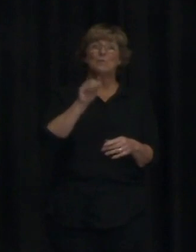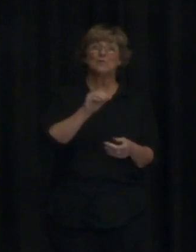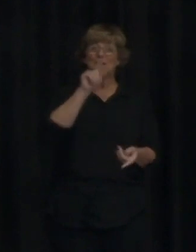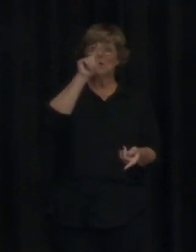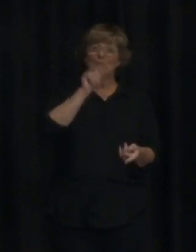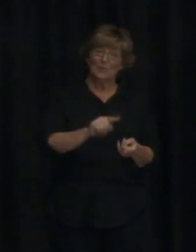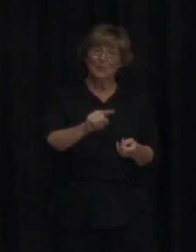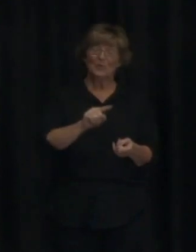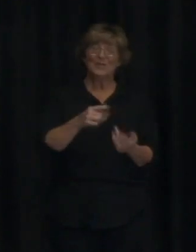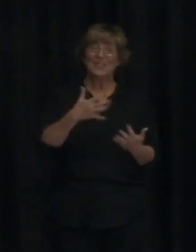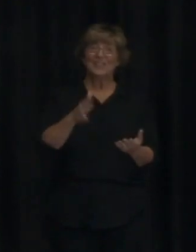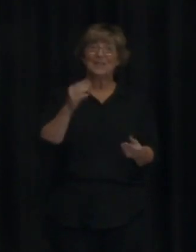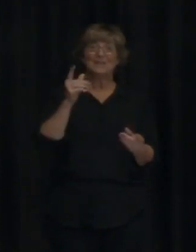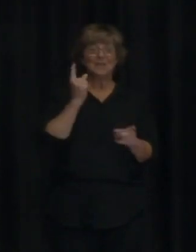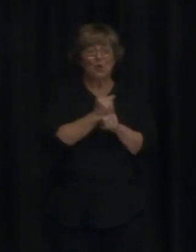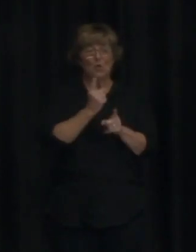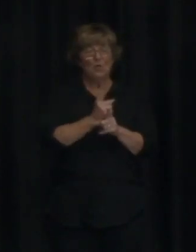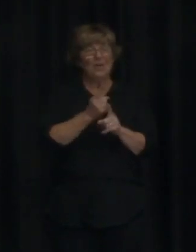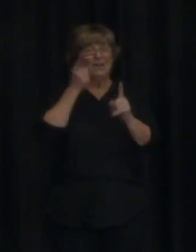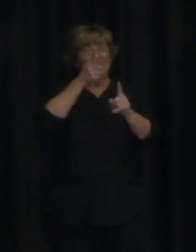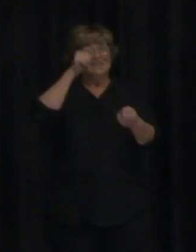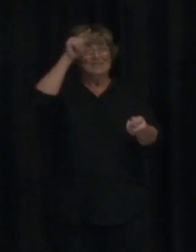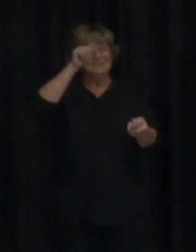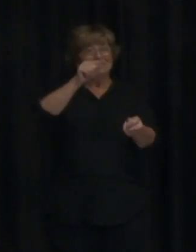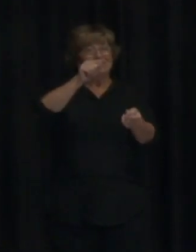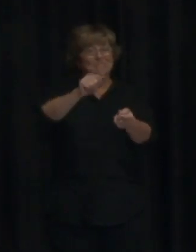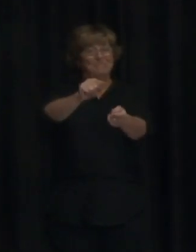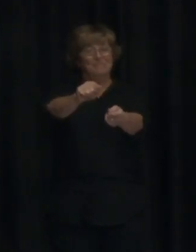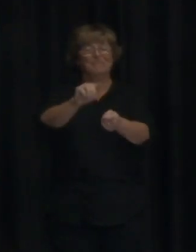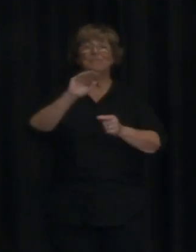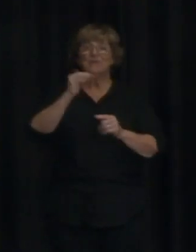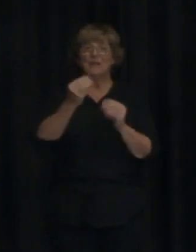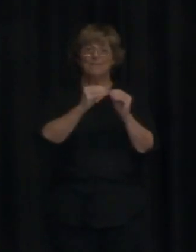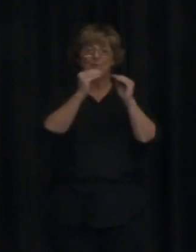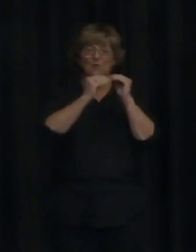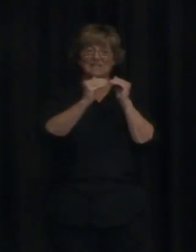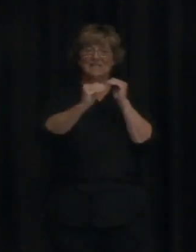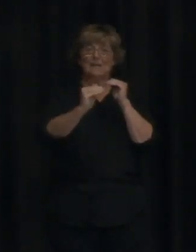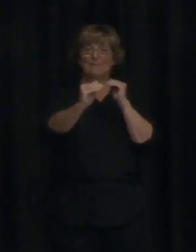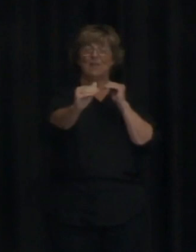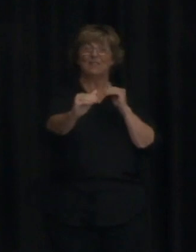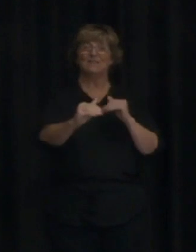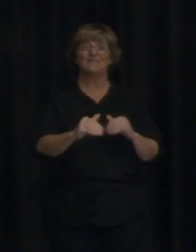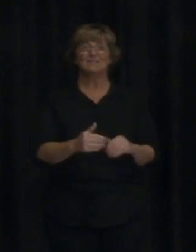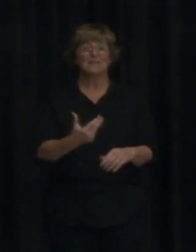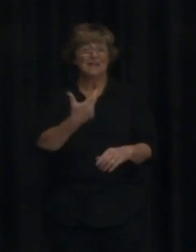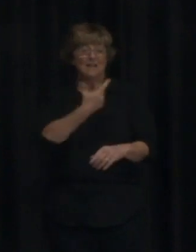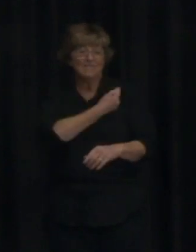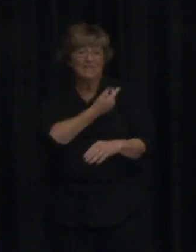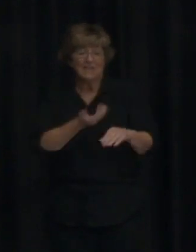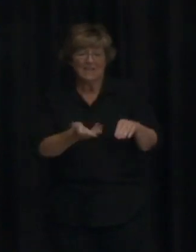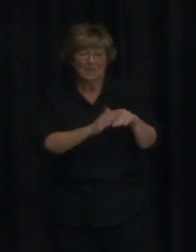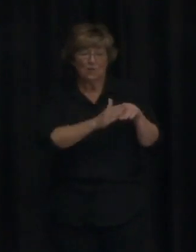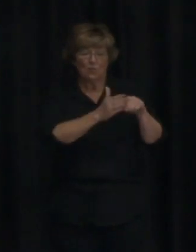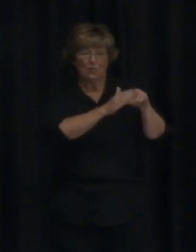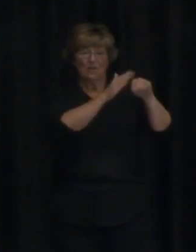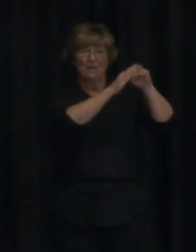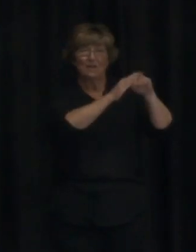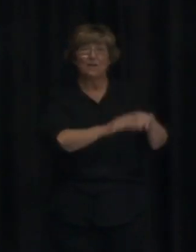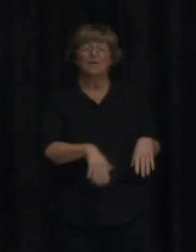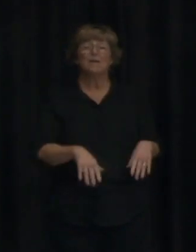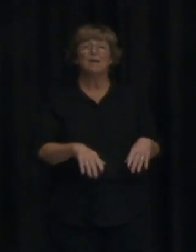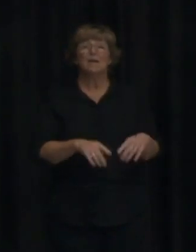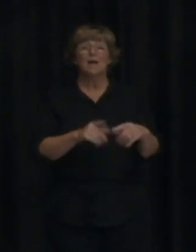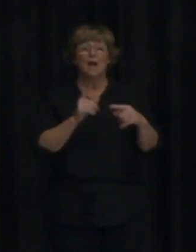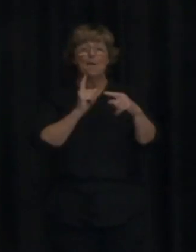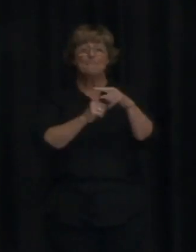42.1%. So things are moving in the right direction. Things seem to be stabilizing. We're seeing vaccinations increase. We're seeing the positivity